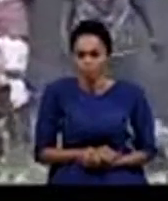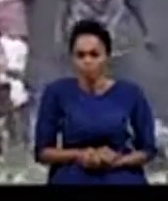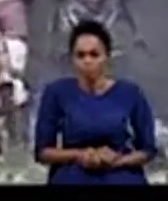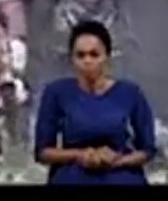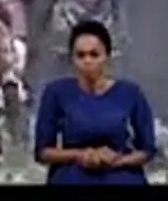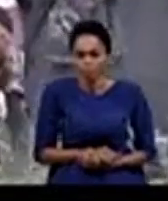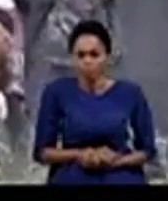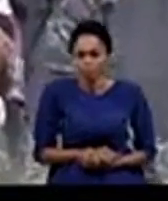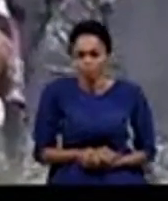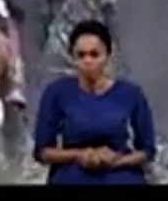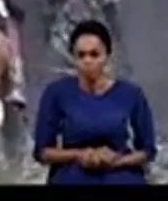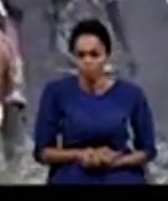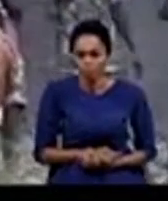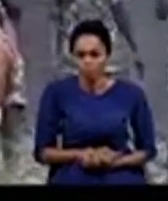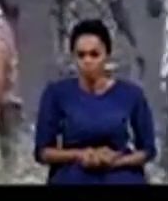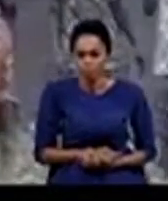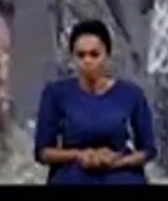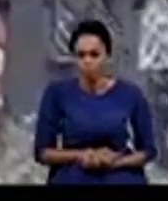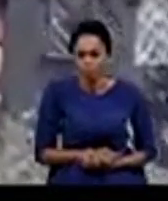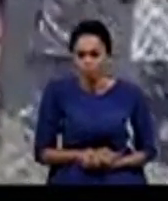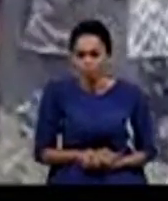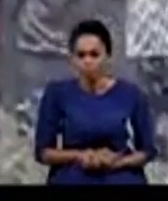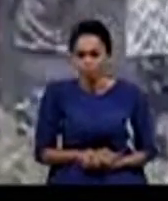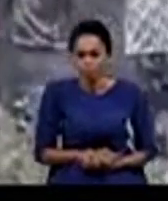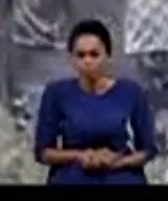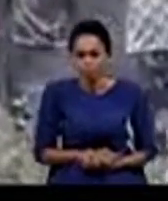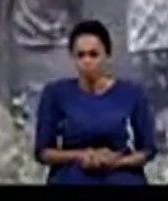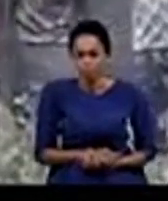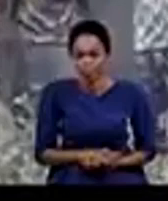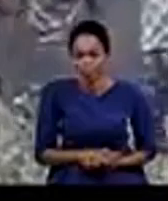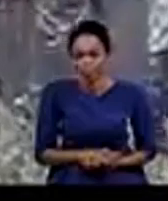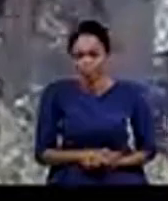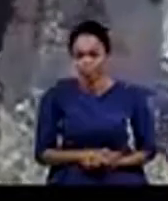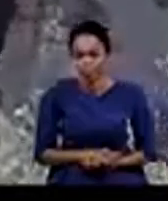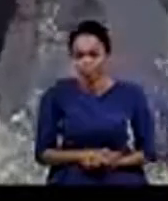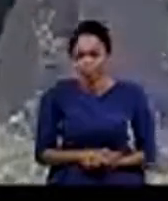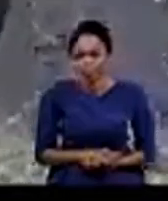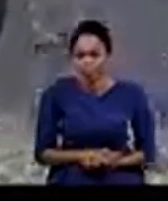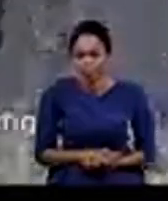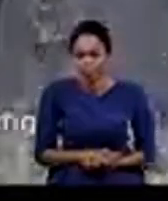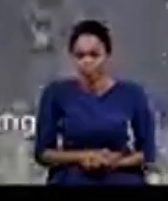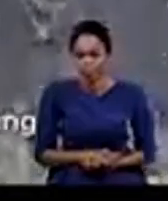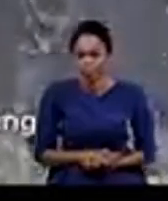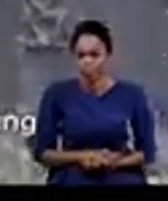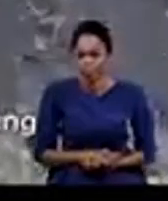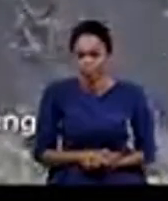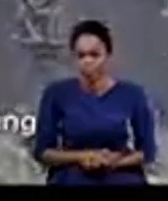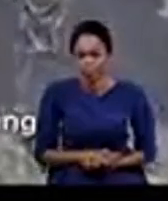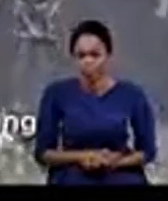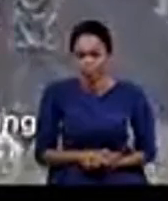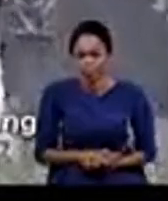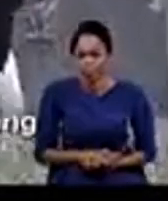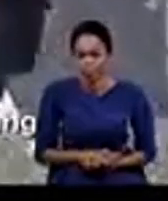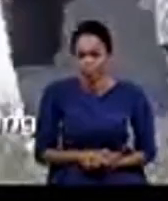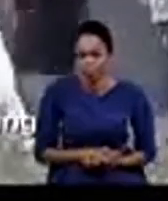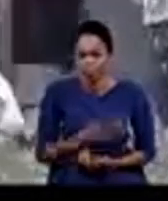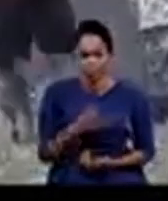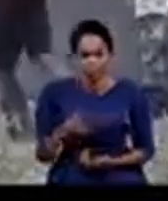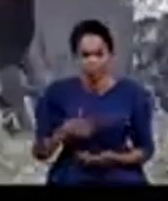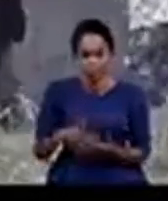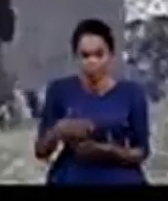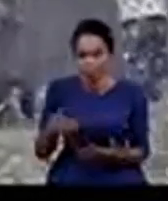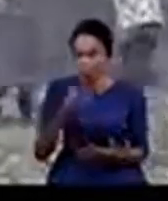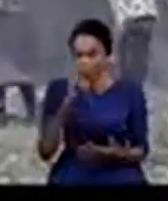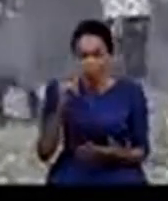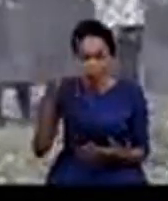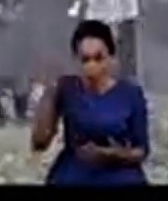Wow. And by the way, I didn't need to understand their language.